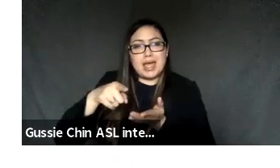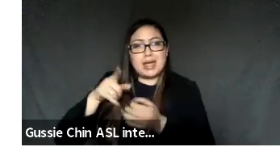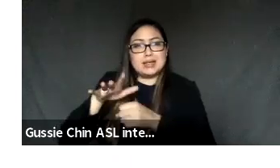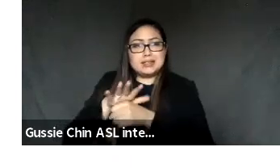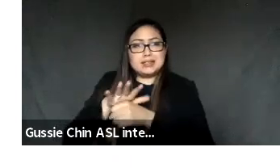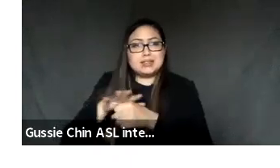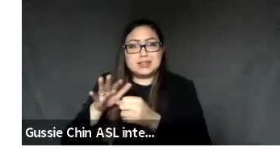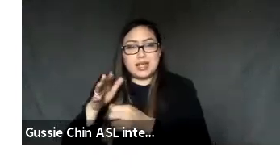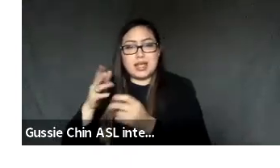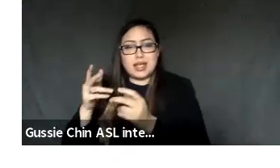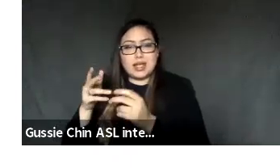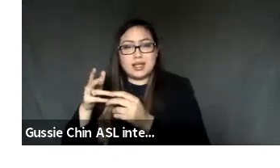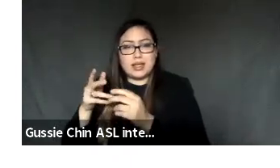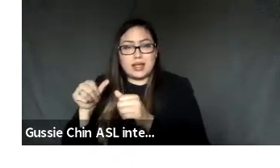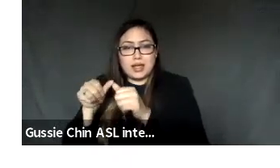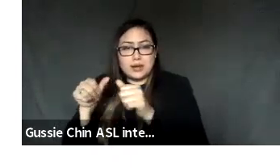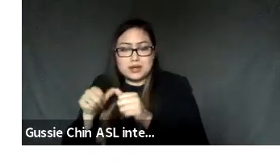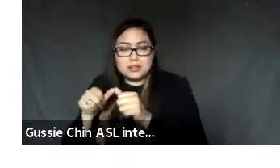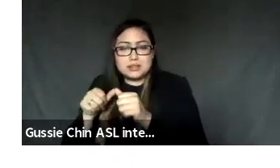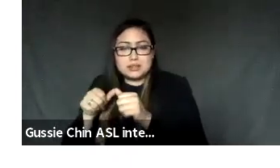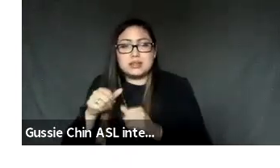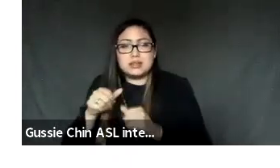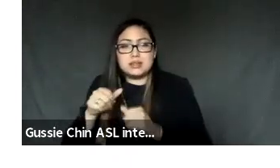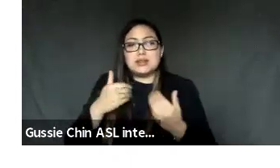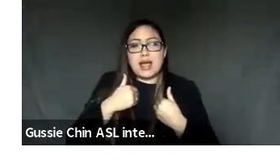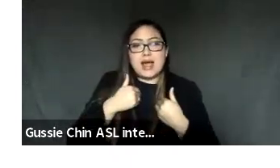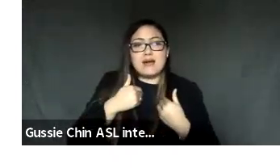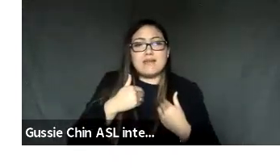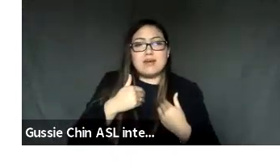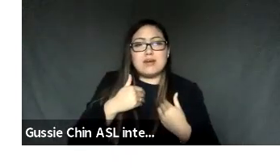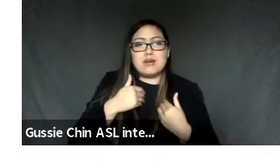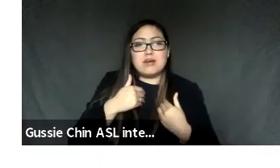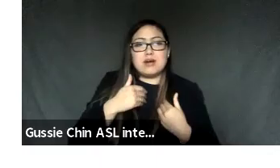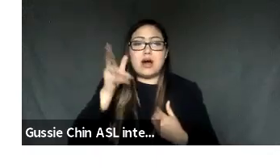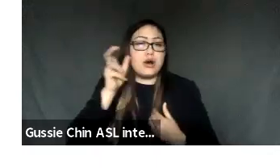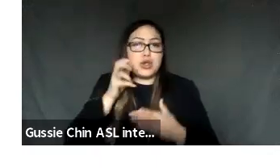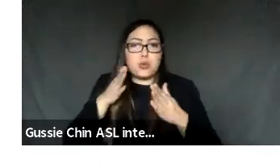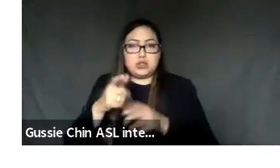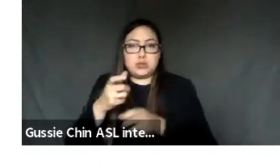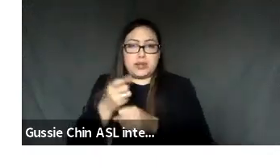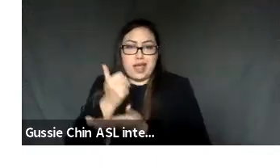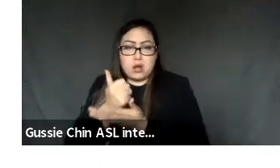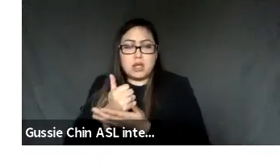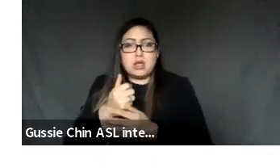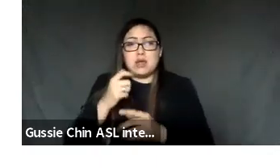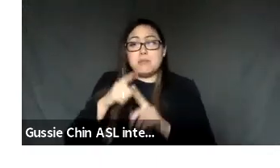is that pay stations usually only have an audio way to get help, so are not accessible to those who are deaf.